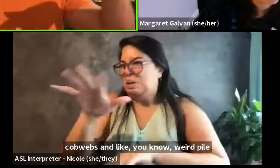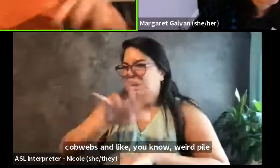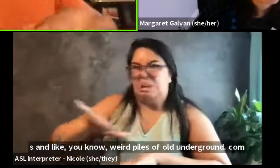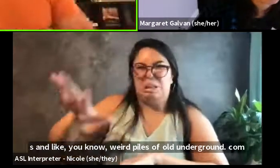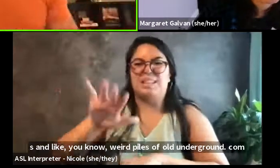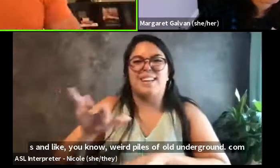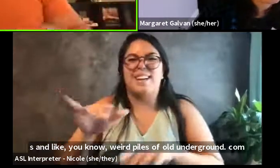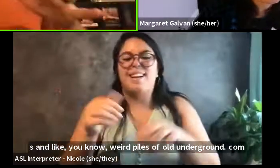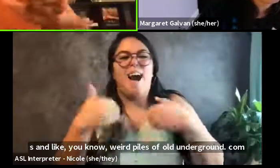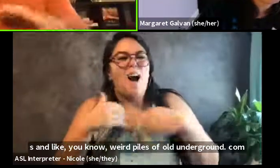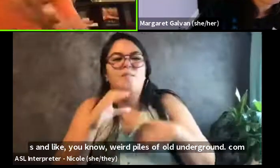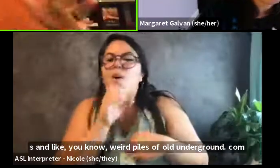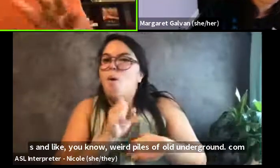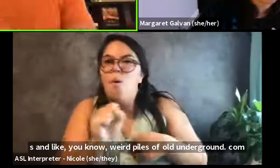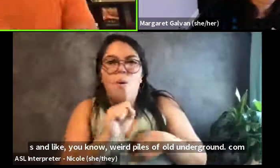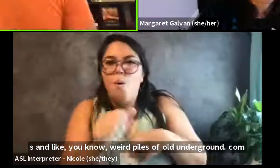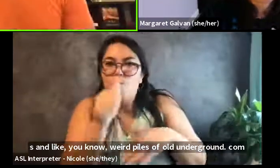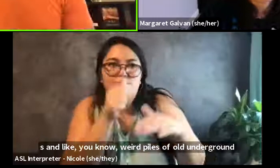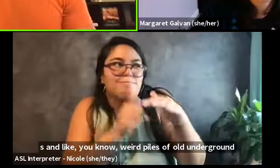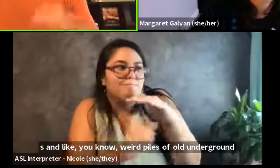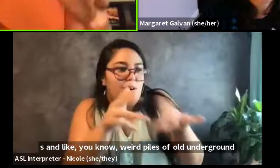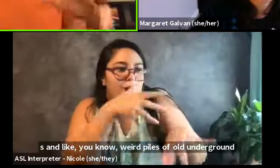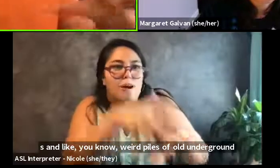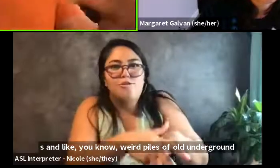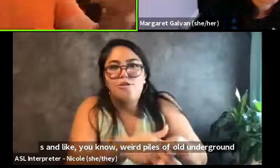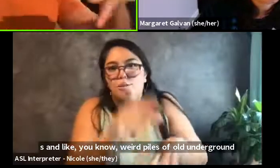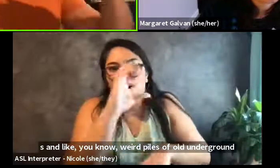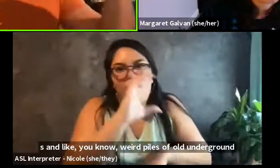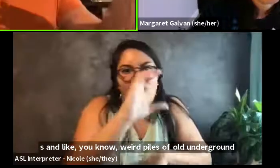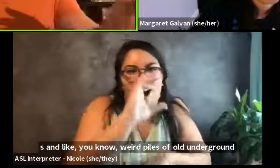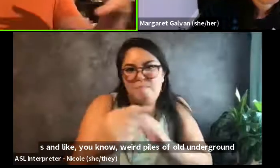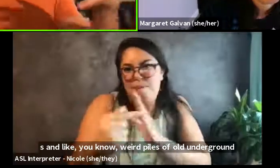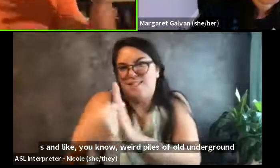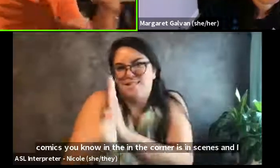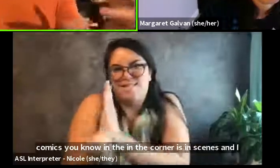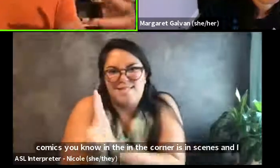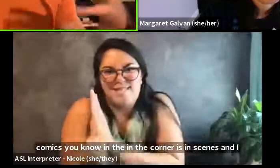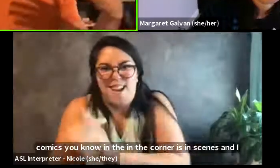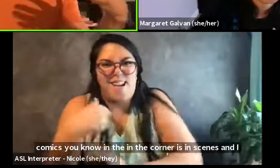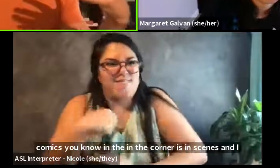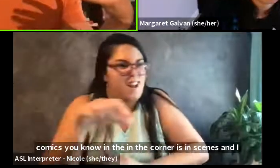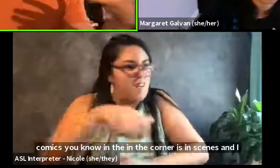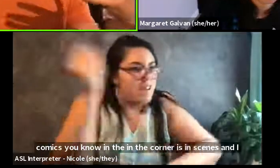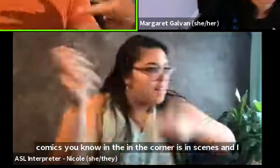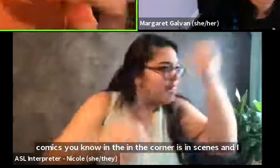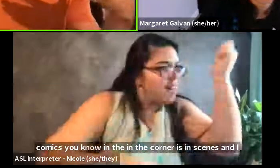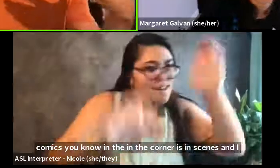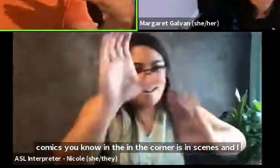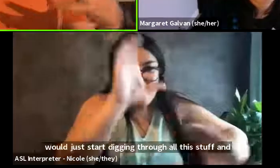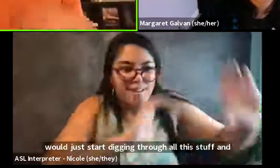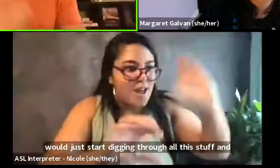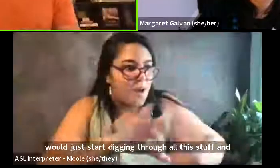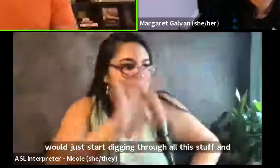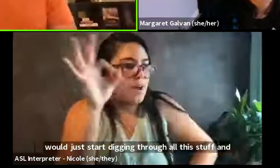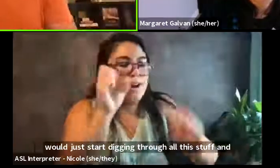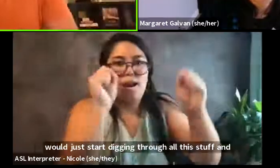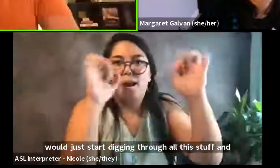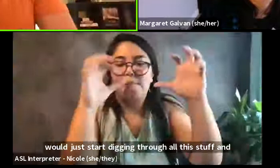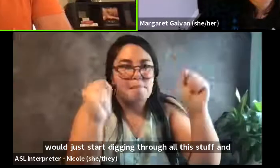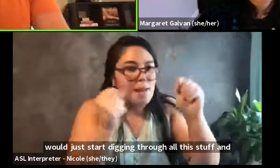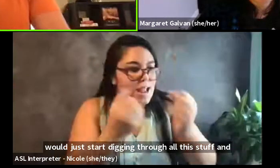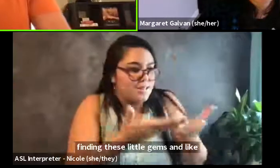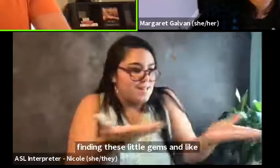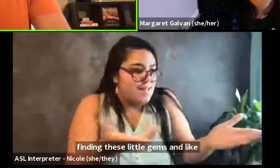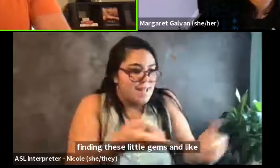comics, you know, in the, in the corners and zines. And I would just start digging through all this stuff and finding these little gems and like remarkable, um,